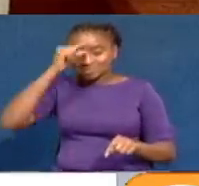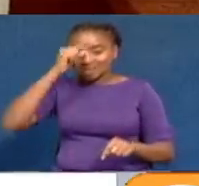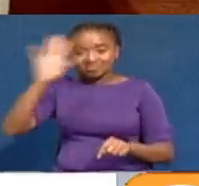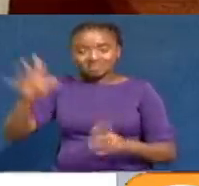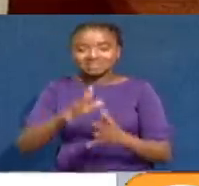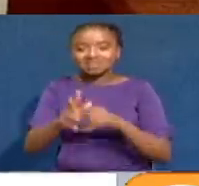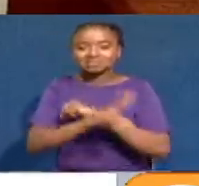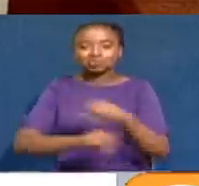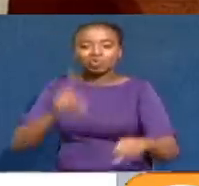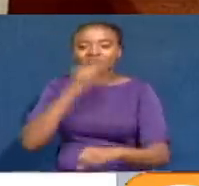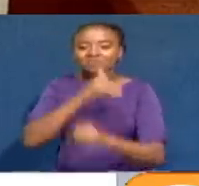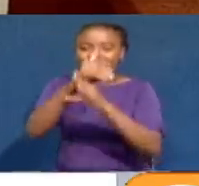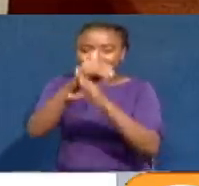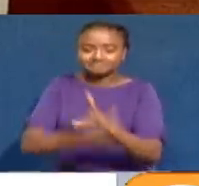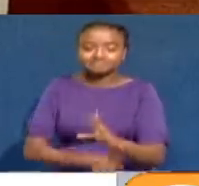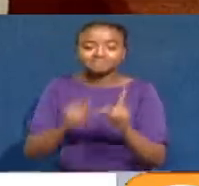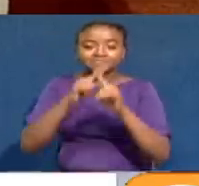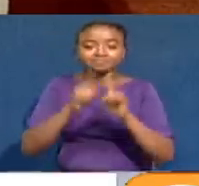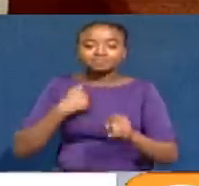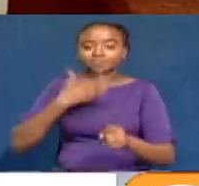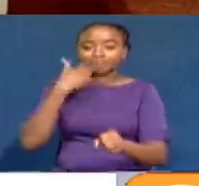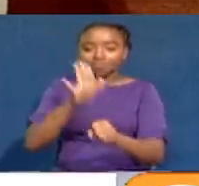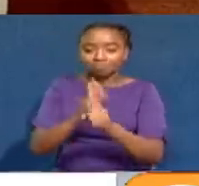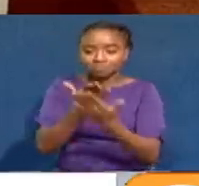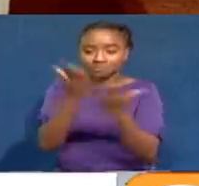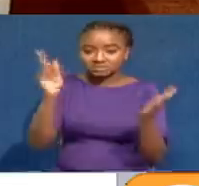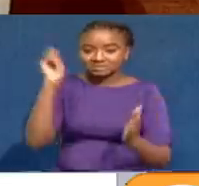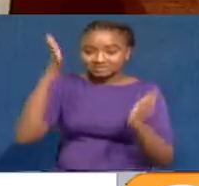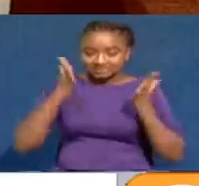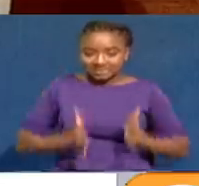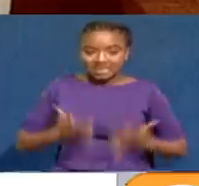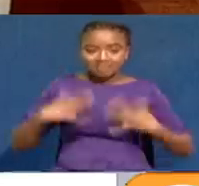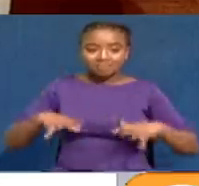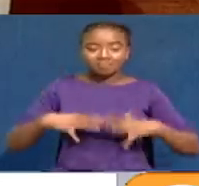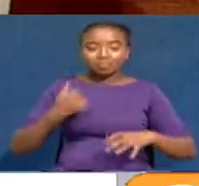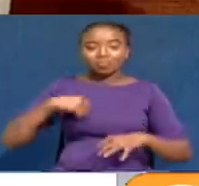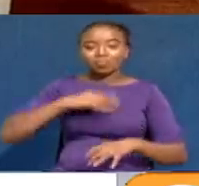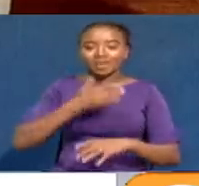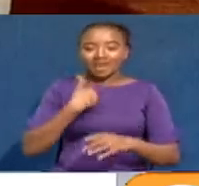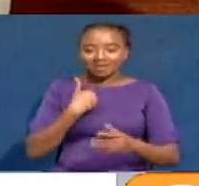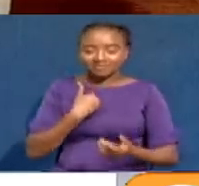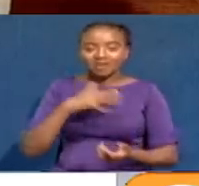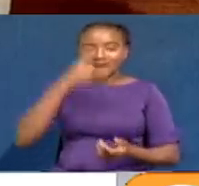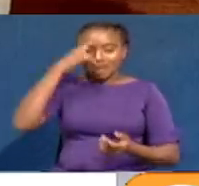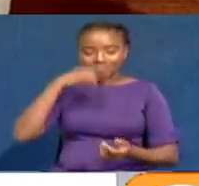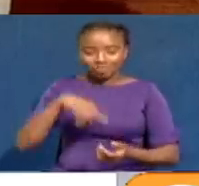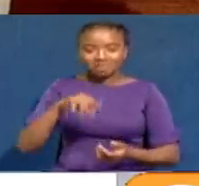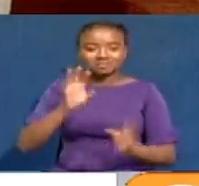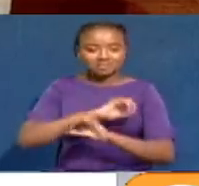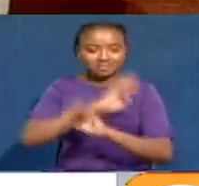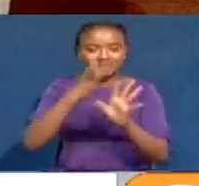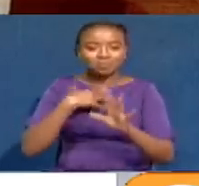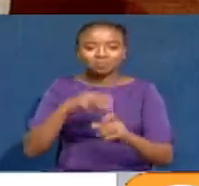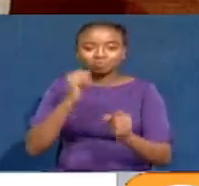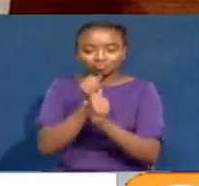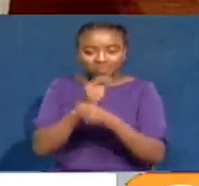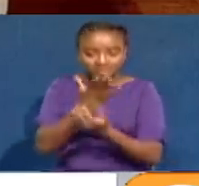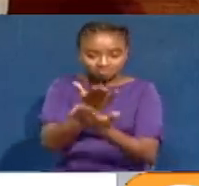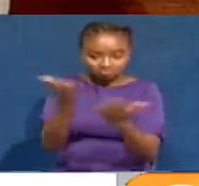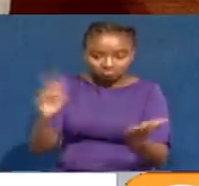are clear-minded, and I want to promise the Kenyan people that we have a deliberate policy on getting the Kenyan youth into